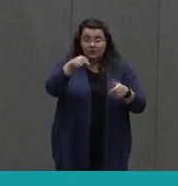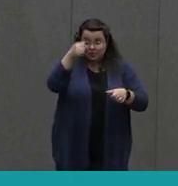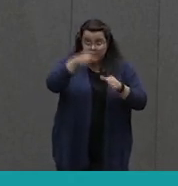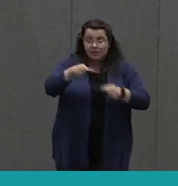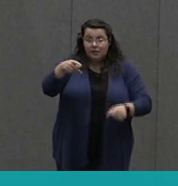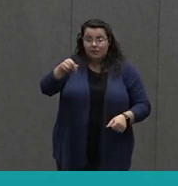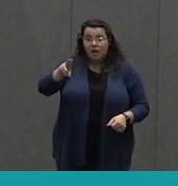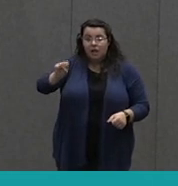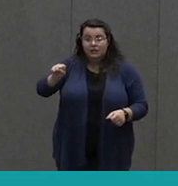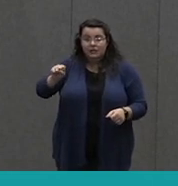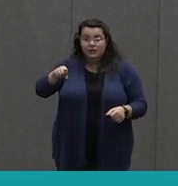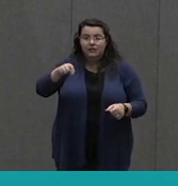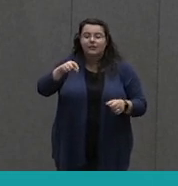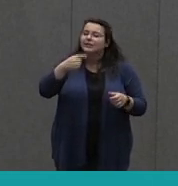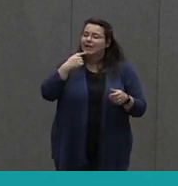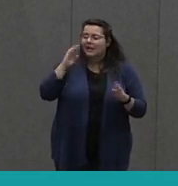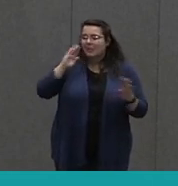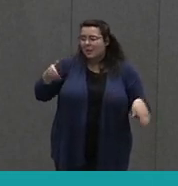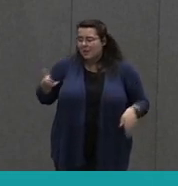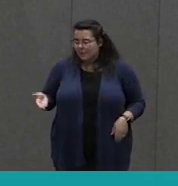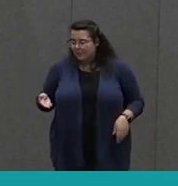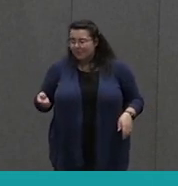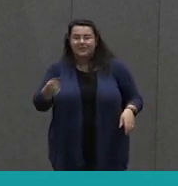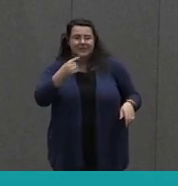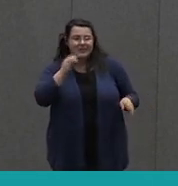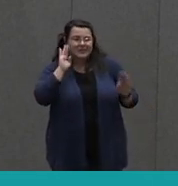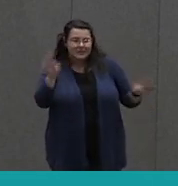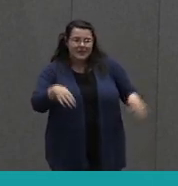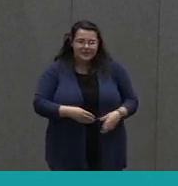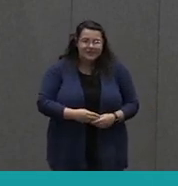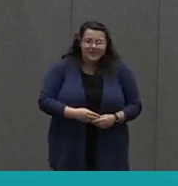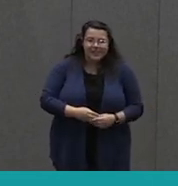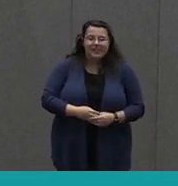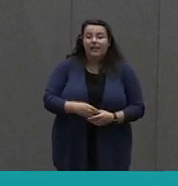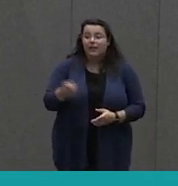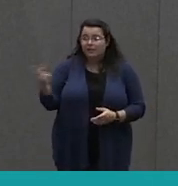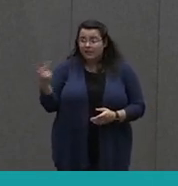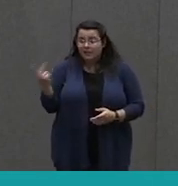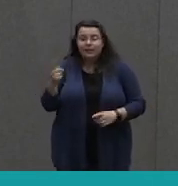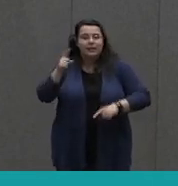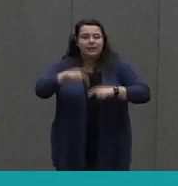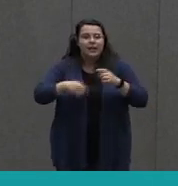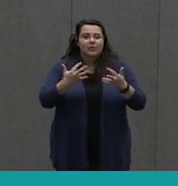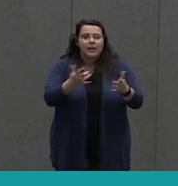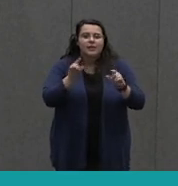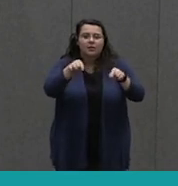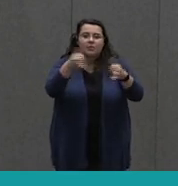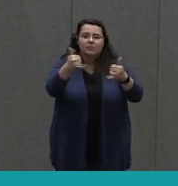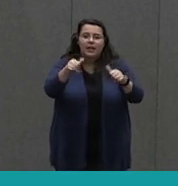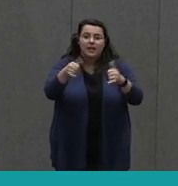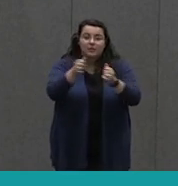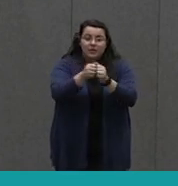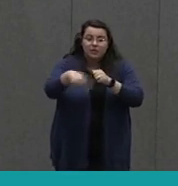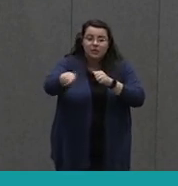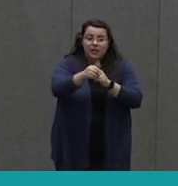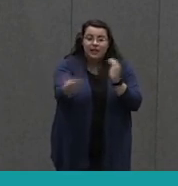D, D. At the top of the slide, he says, catch me, please. D, D, D, D, D, D, D, D, D,